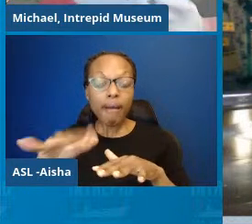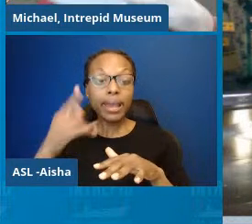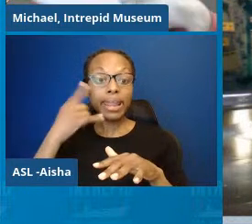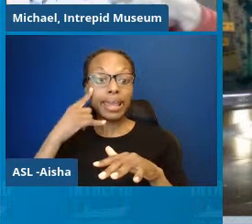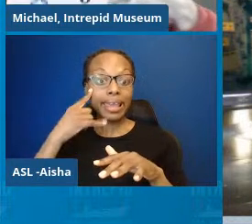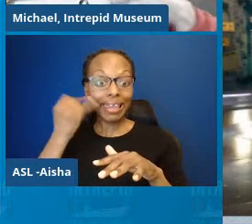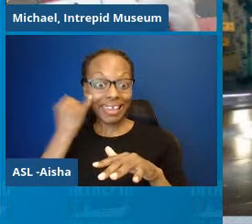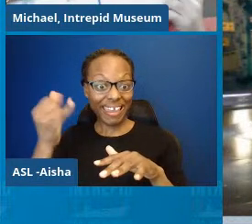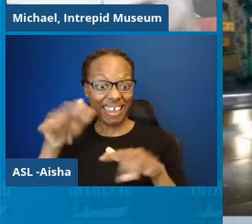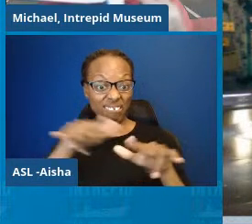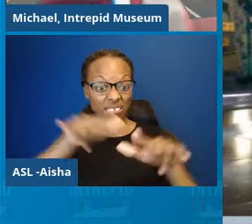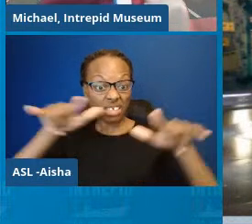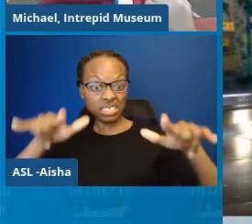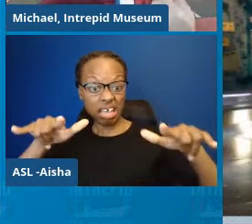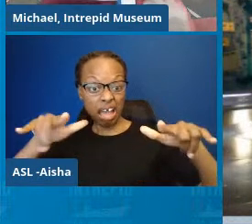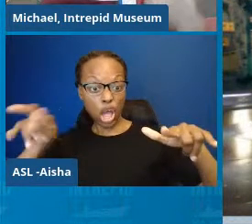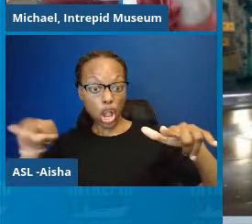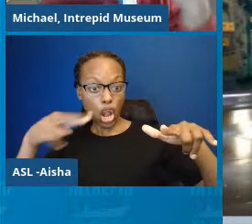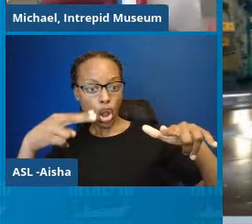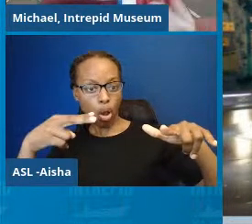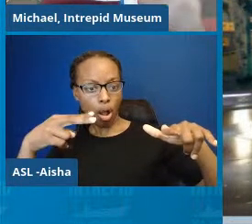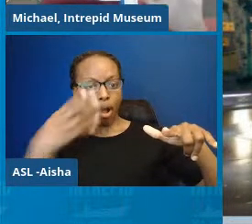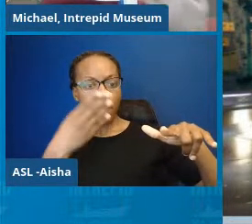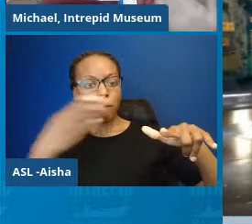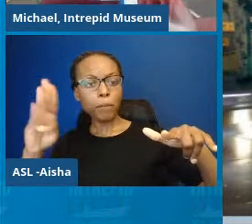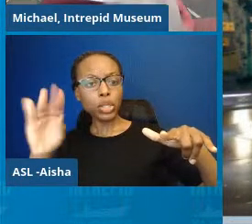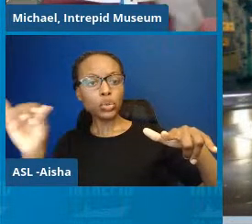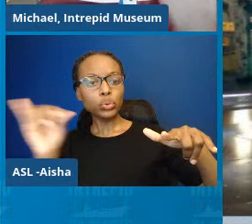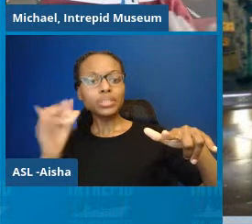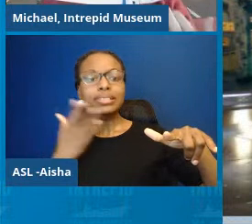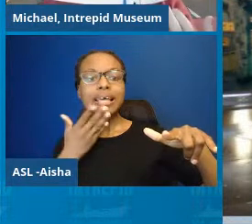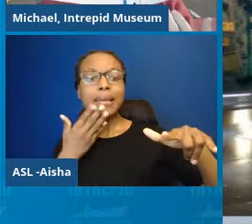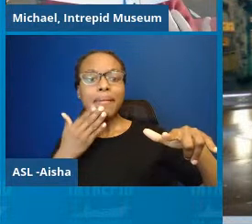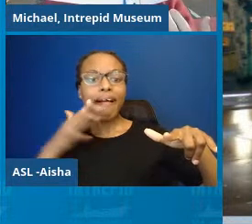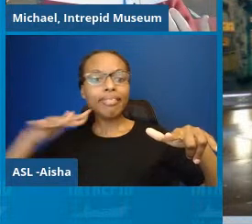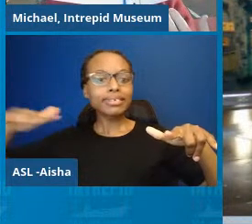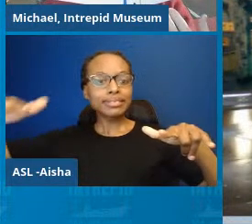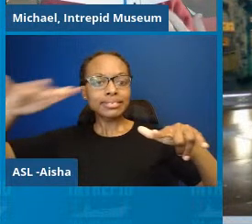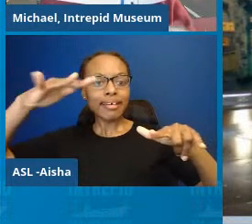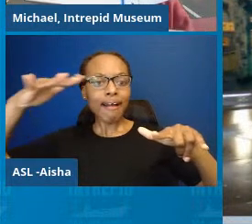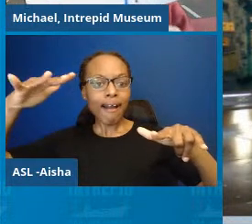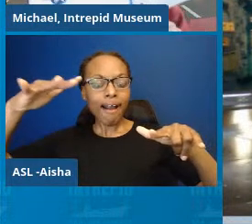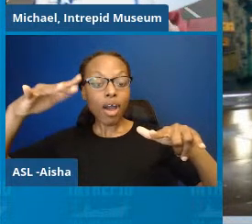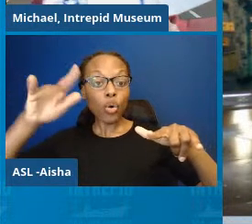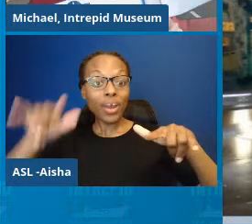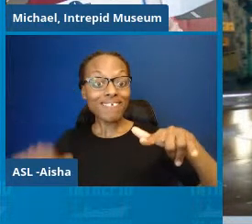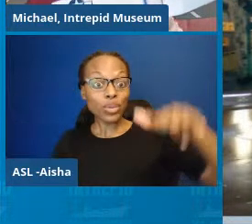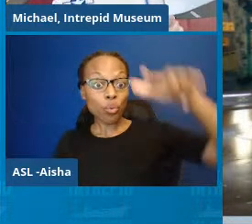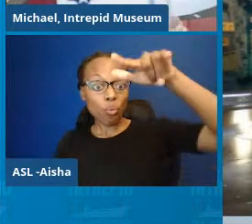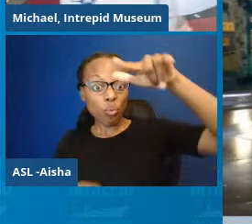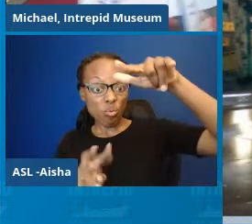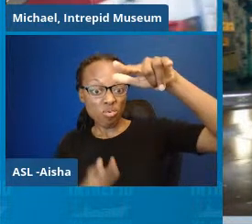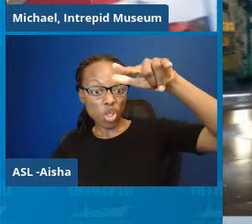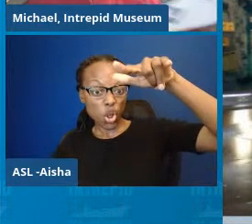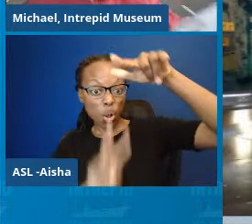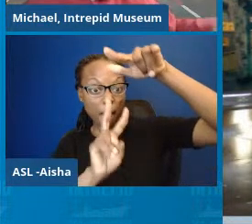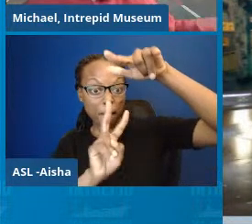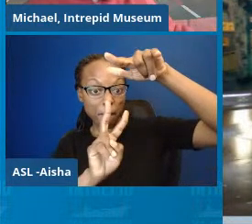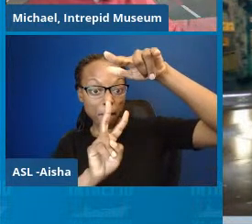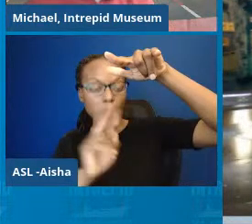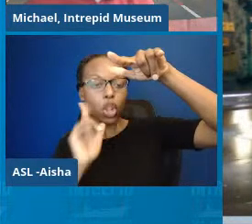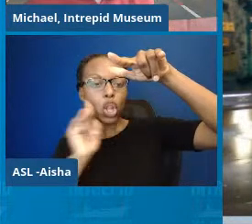And if you're flying under it and you look up, it's going to look like white clouds. So this was definitely